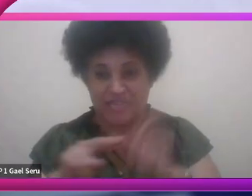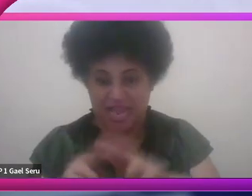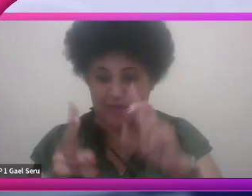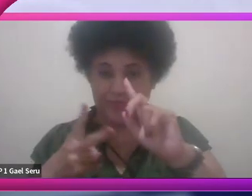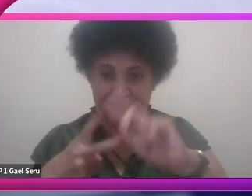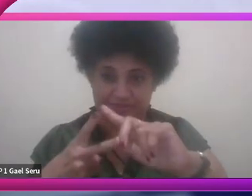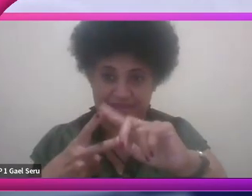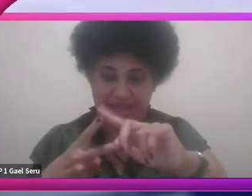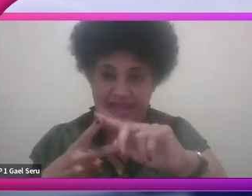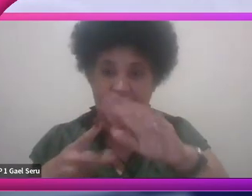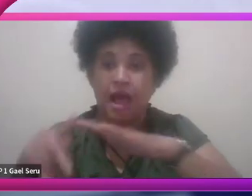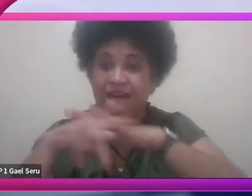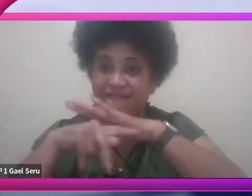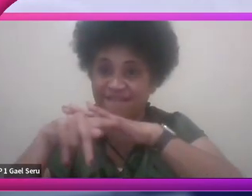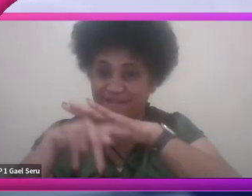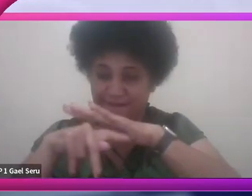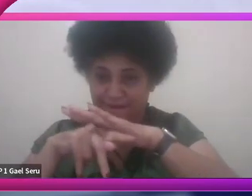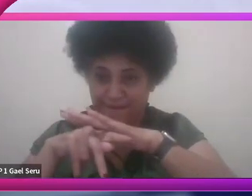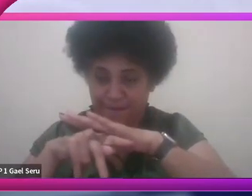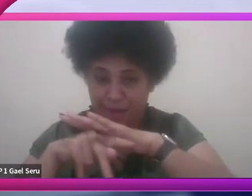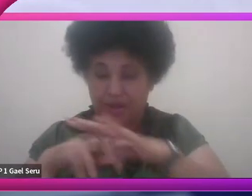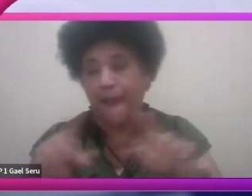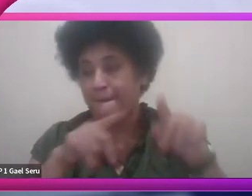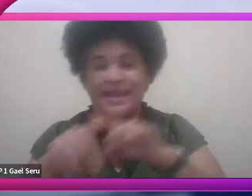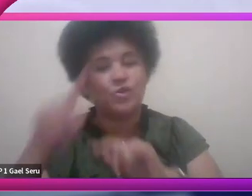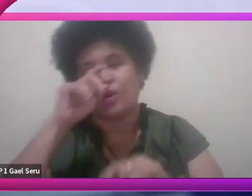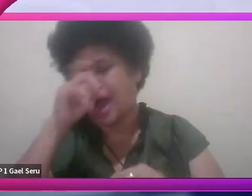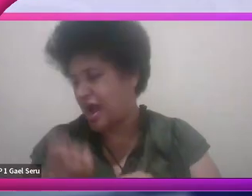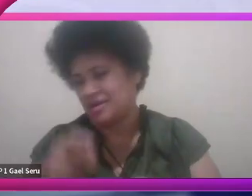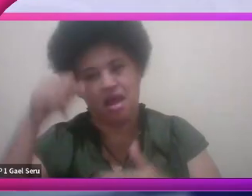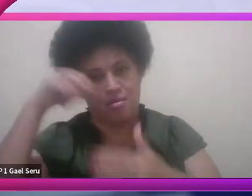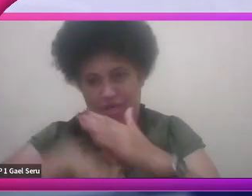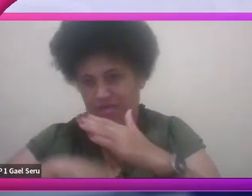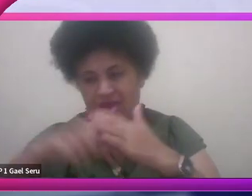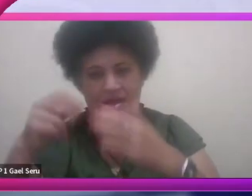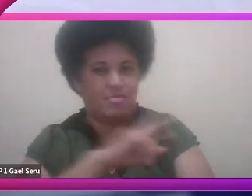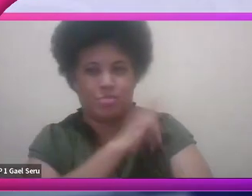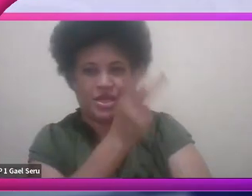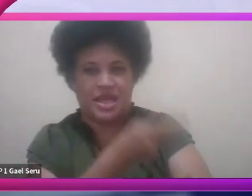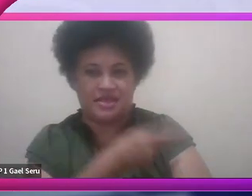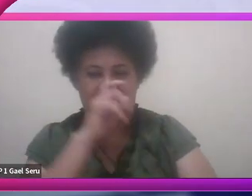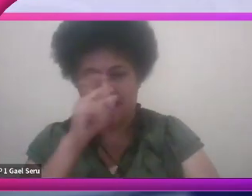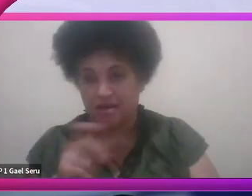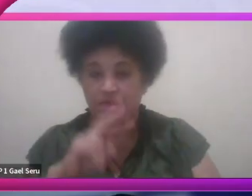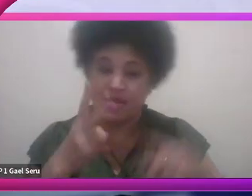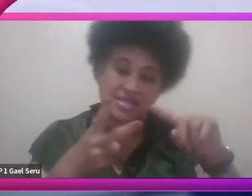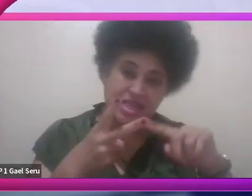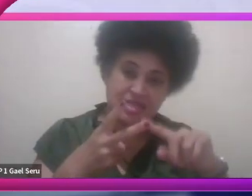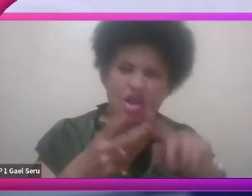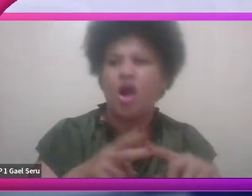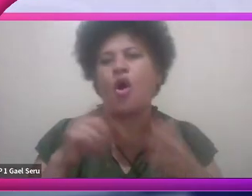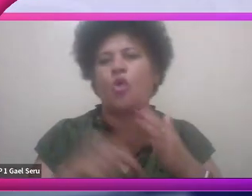never conceive at all, or maybe secondary, they have 1 or 2 child before, but now they cannot conceive for